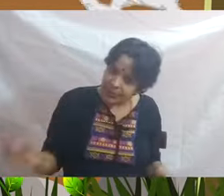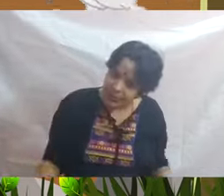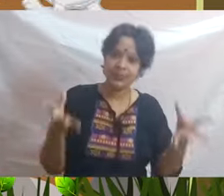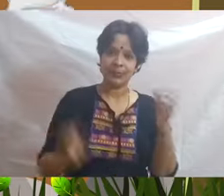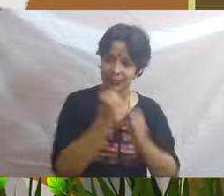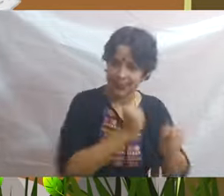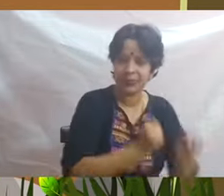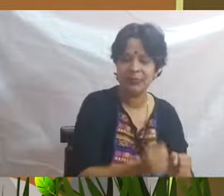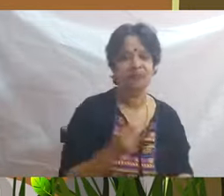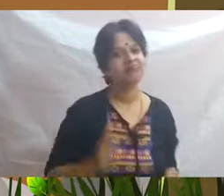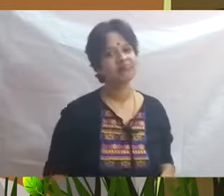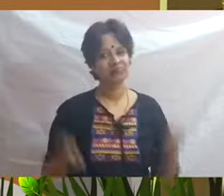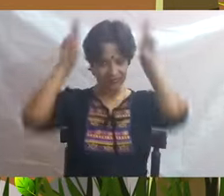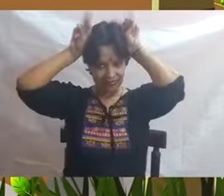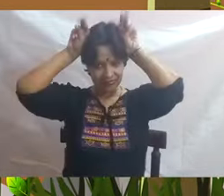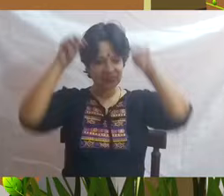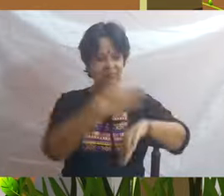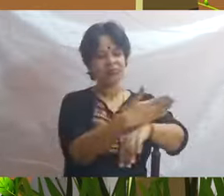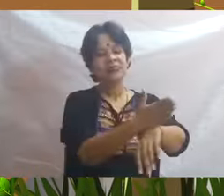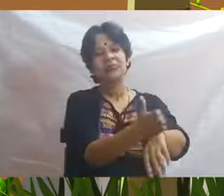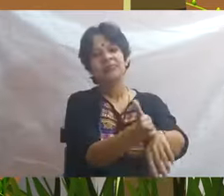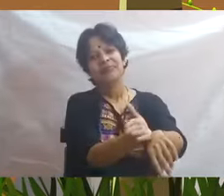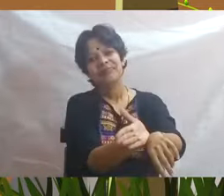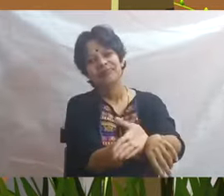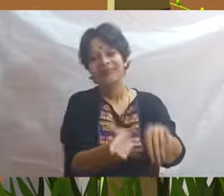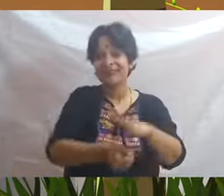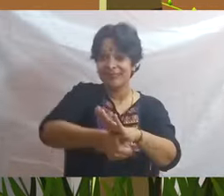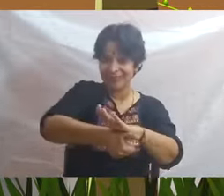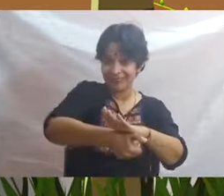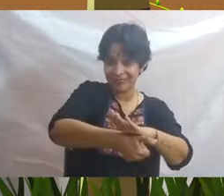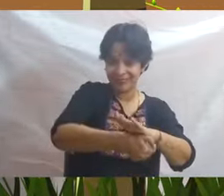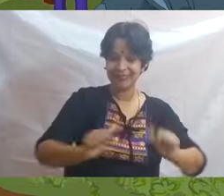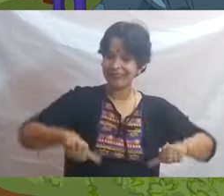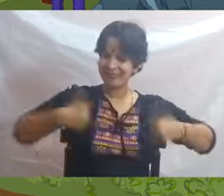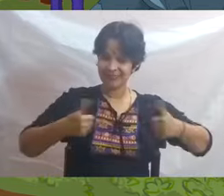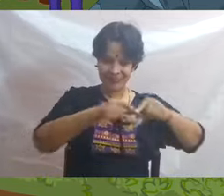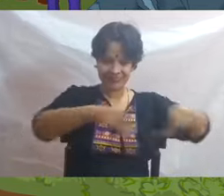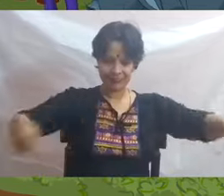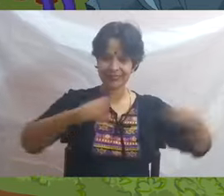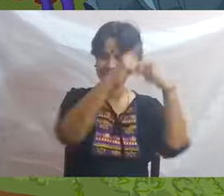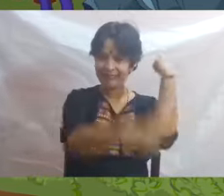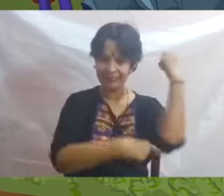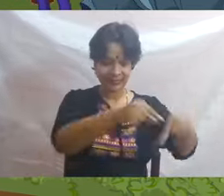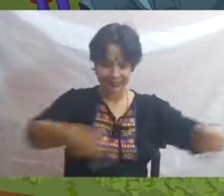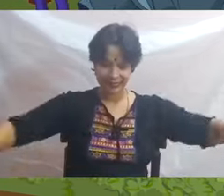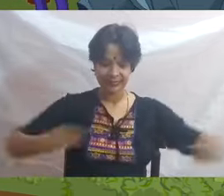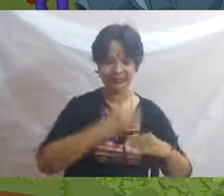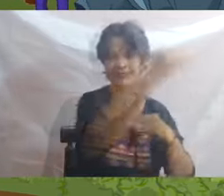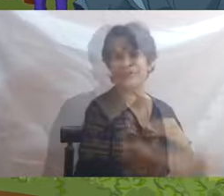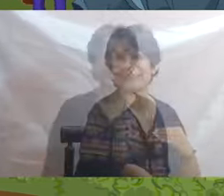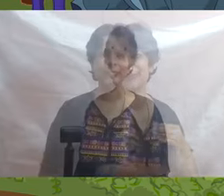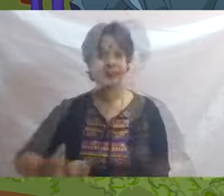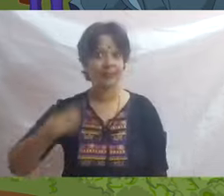Hare stretched and yawned and began to run again. But it was too late. Tortoise was over the line.